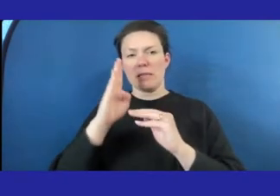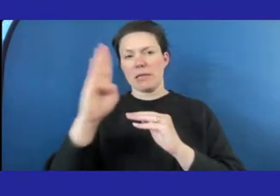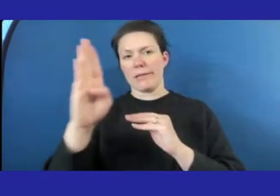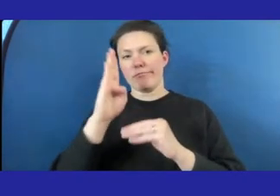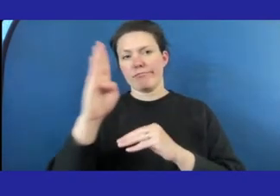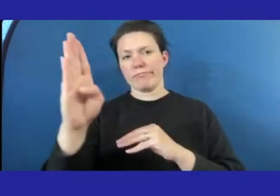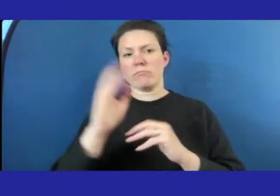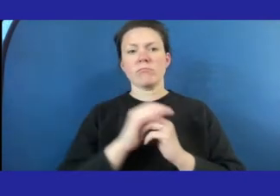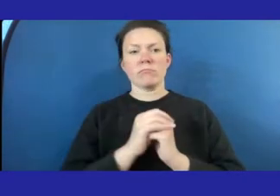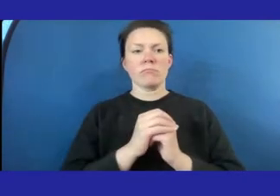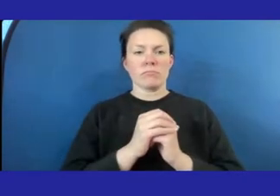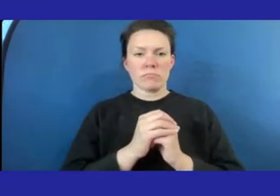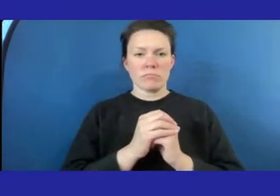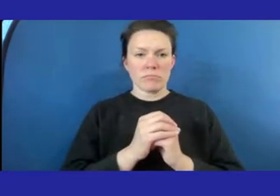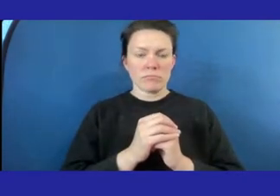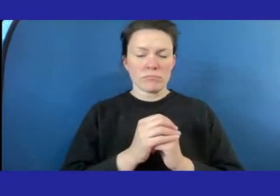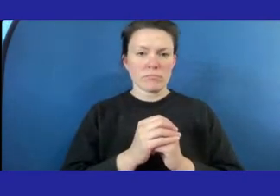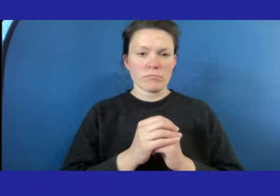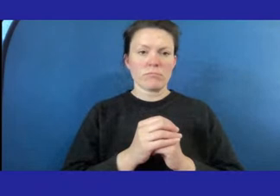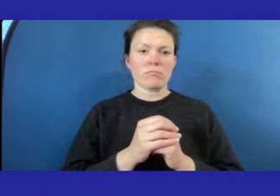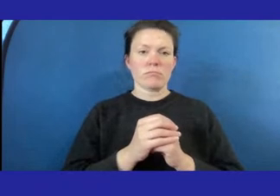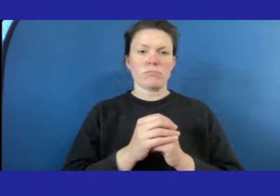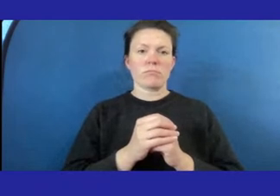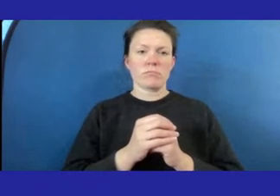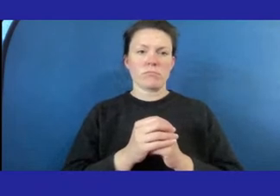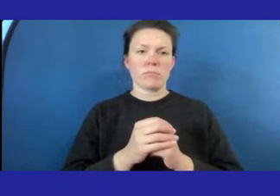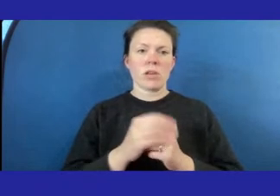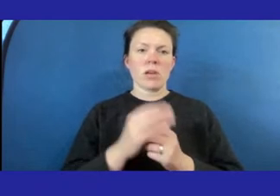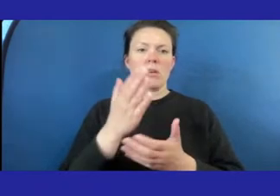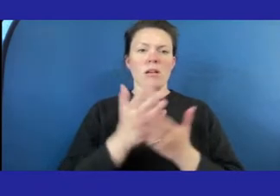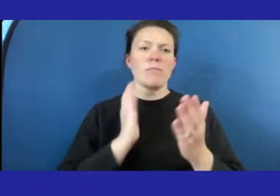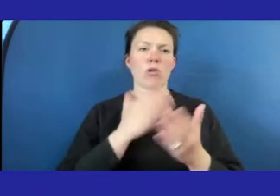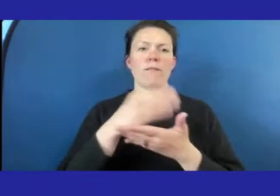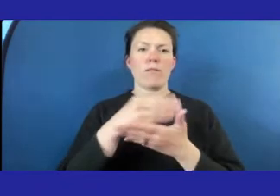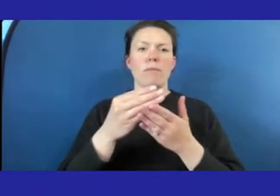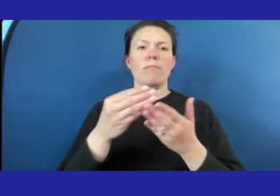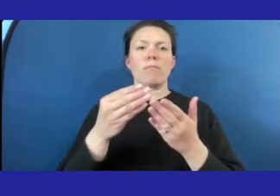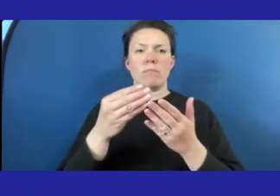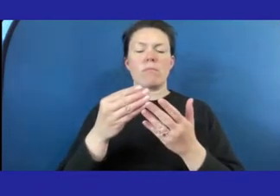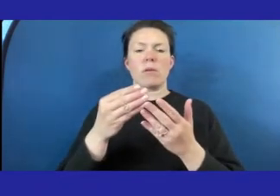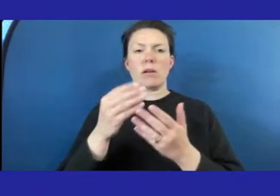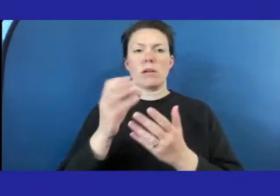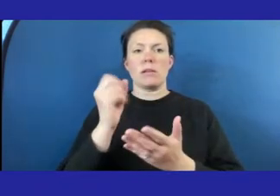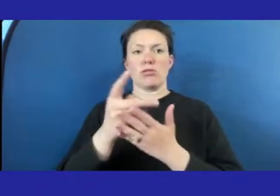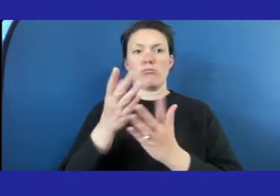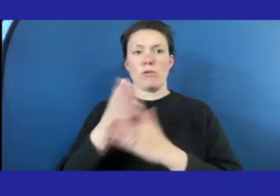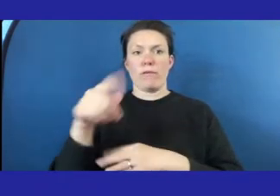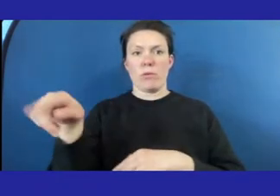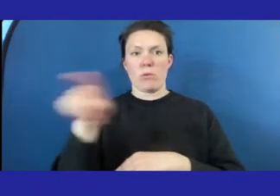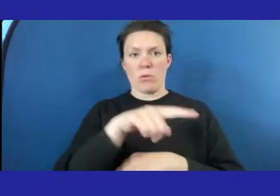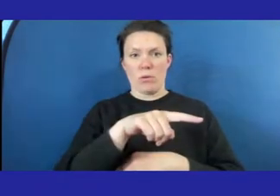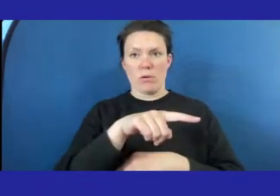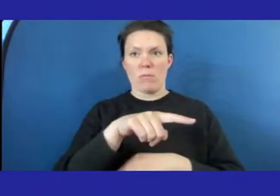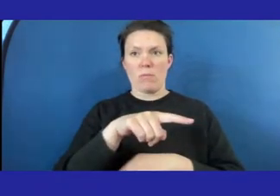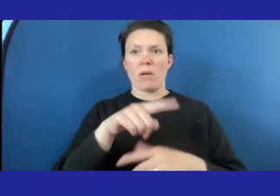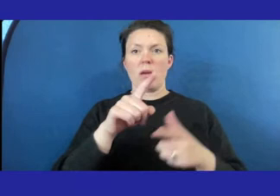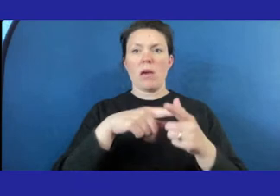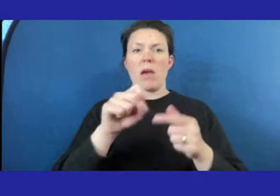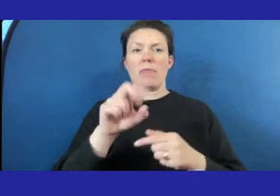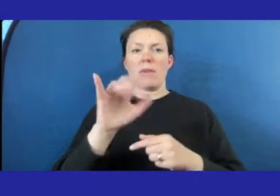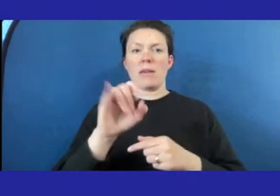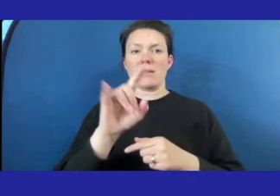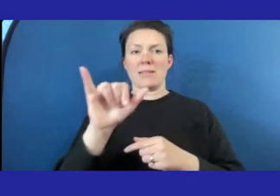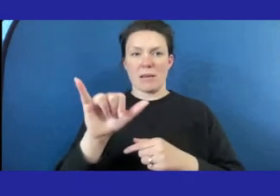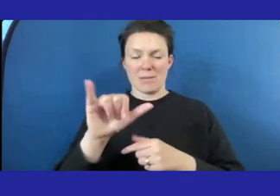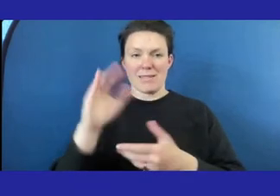how only a portion of our budget runs through them and through the city tax levy, that it would effectuate through a subsidy reduction on our side